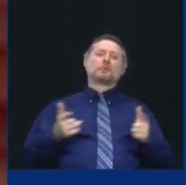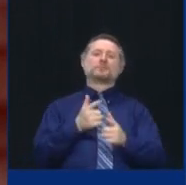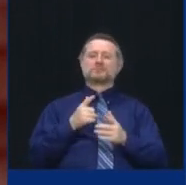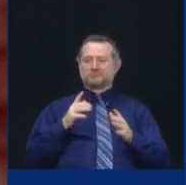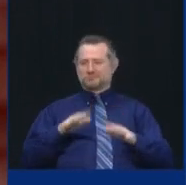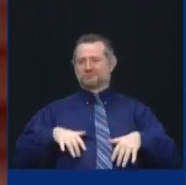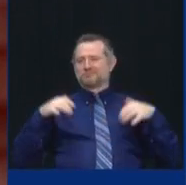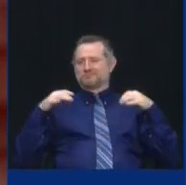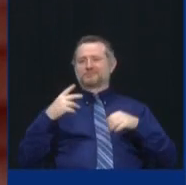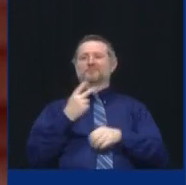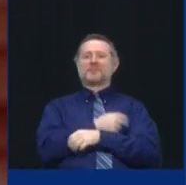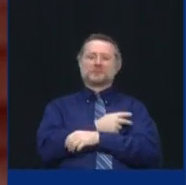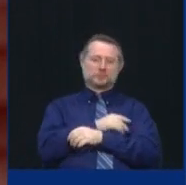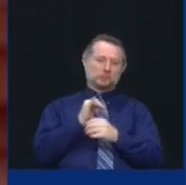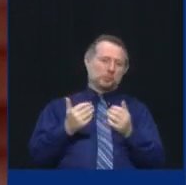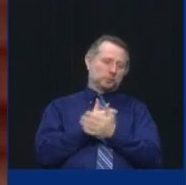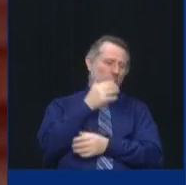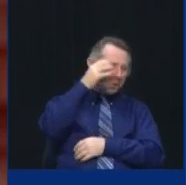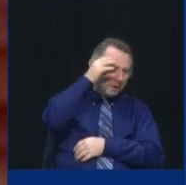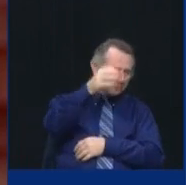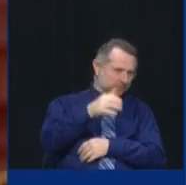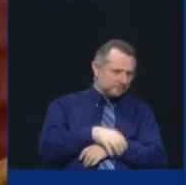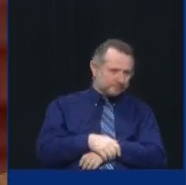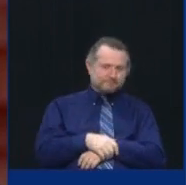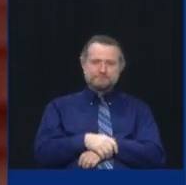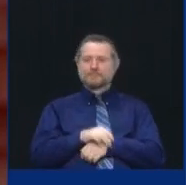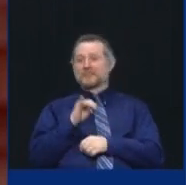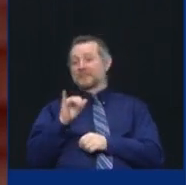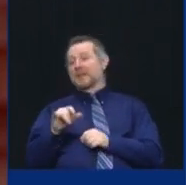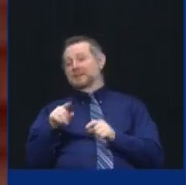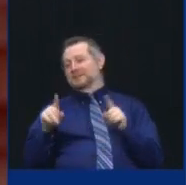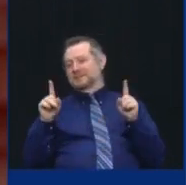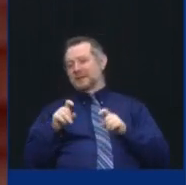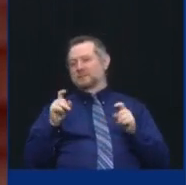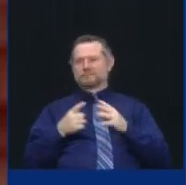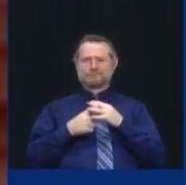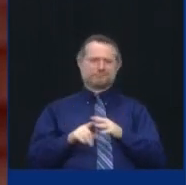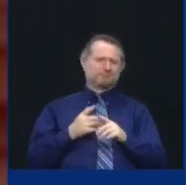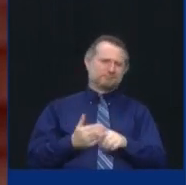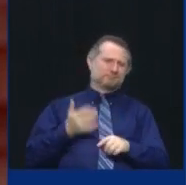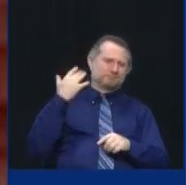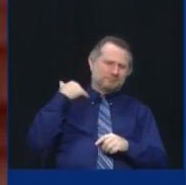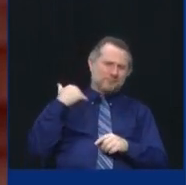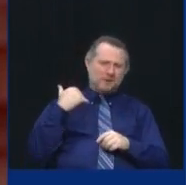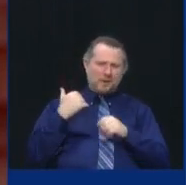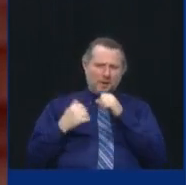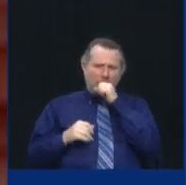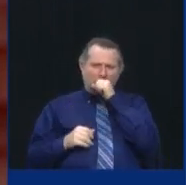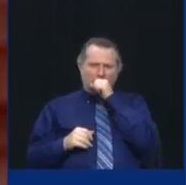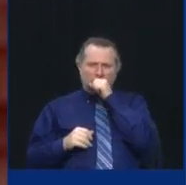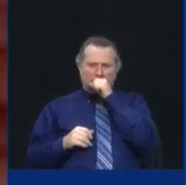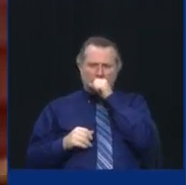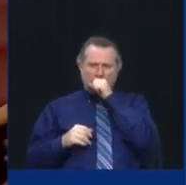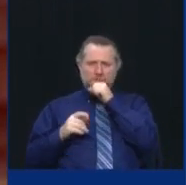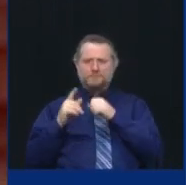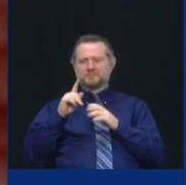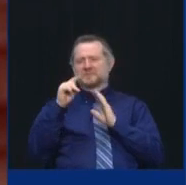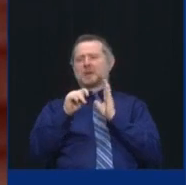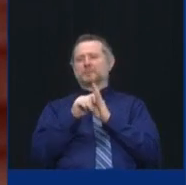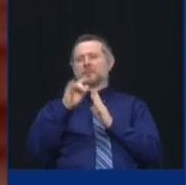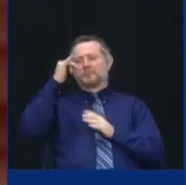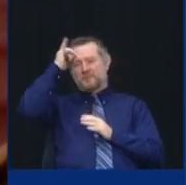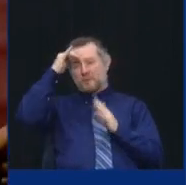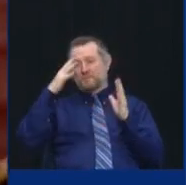have to 100% vaccinated. But we've tested this. It started all the way back in Durham and the Buffalo Bills